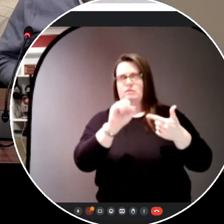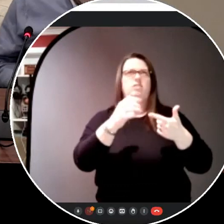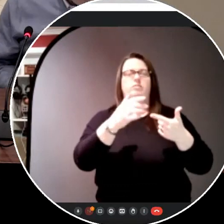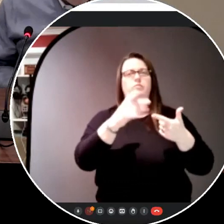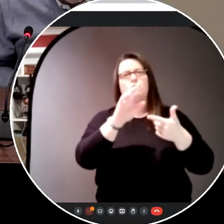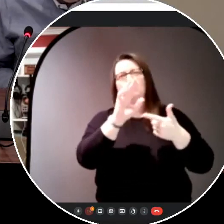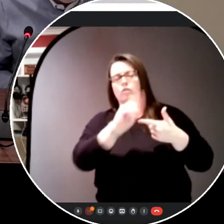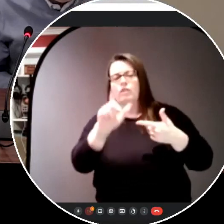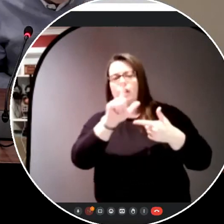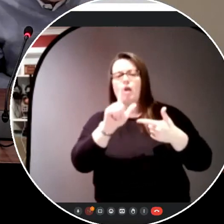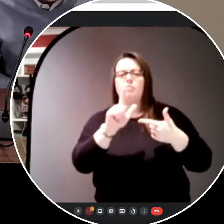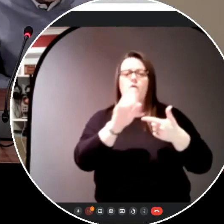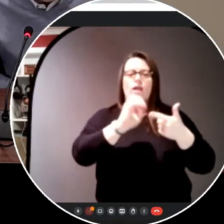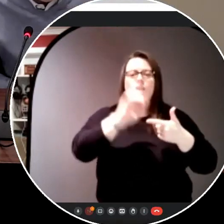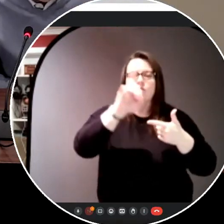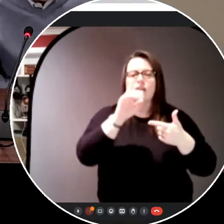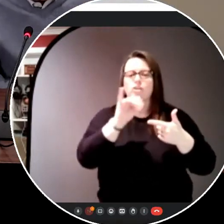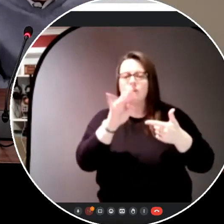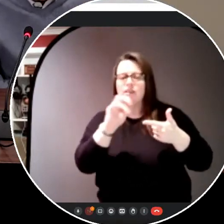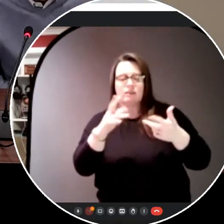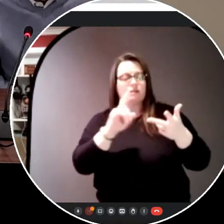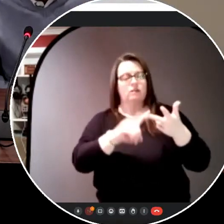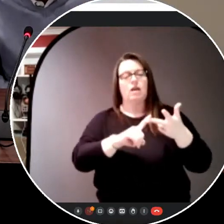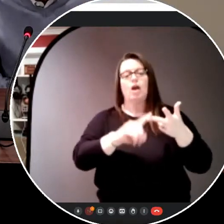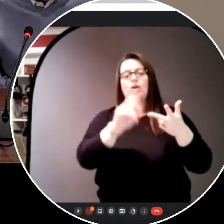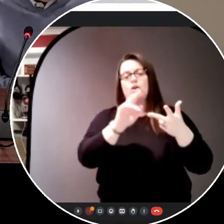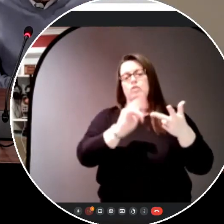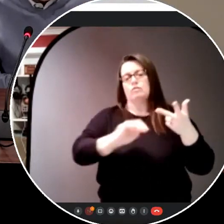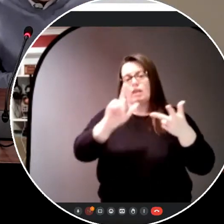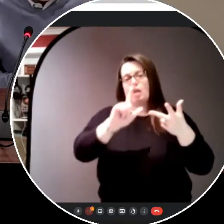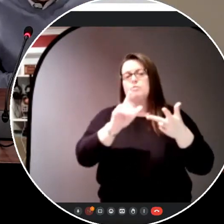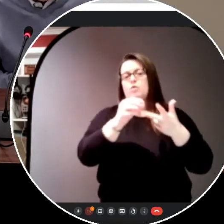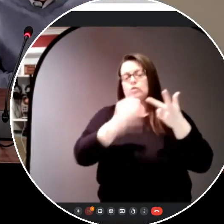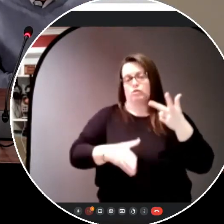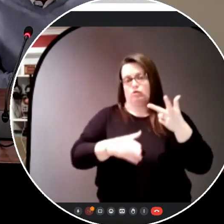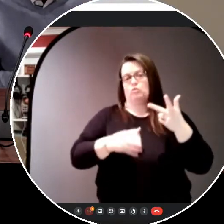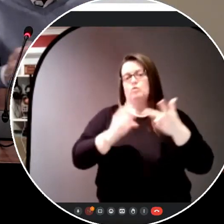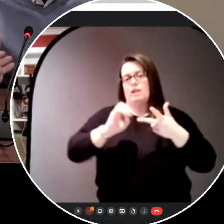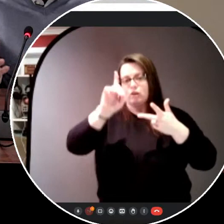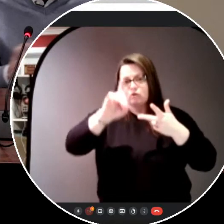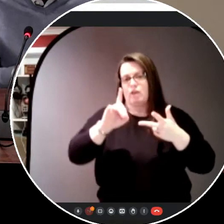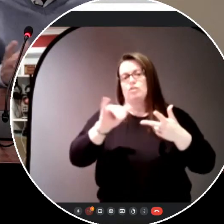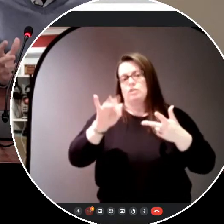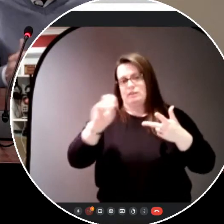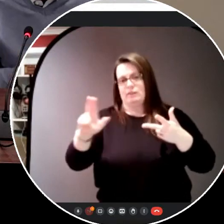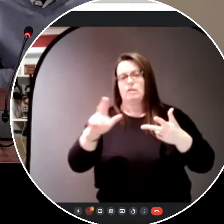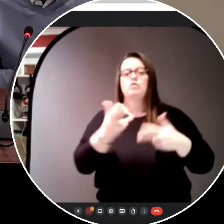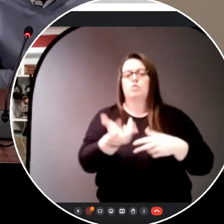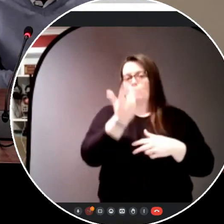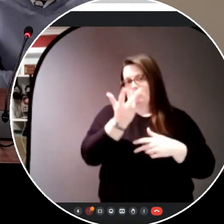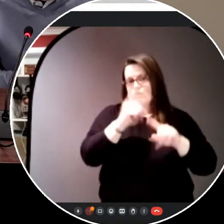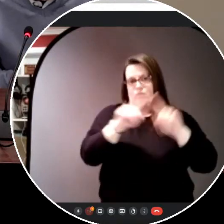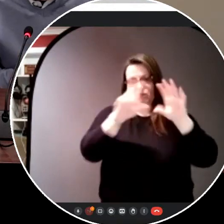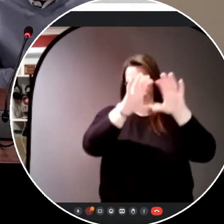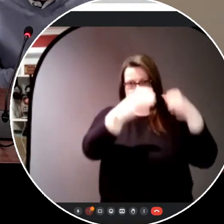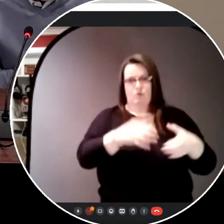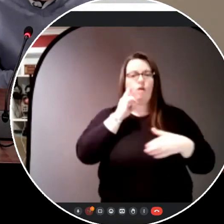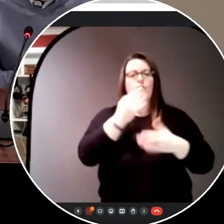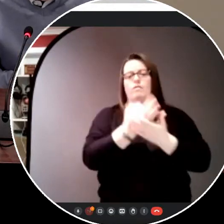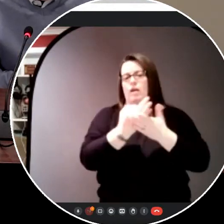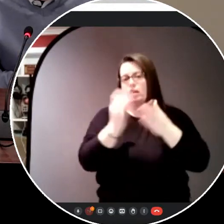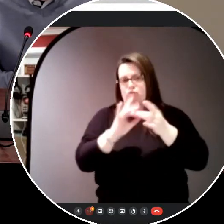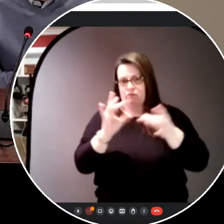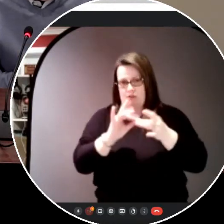as the Newfoundland and Labrador International Student Education, Inc. So there's three categories by which those financial statements are